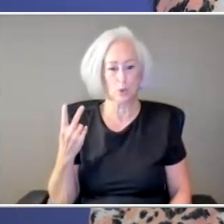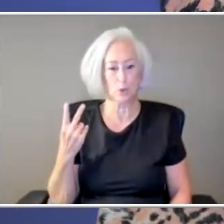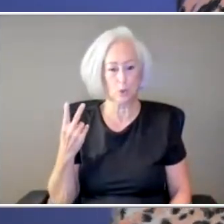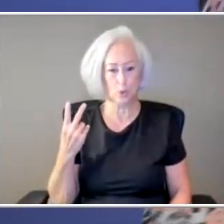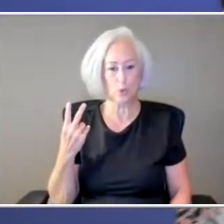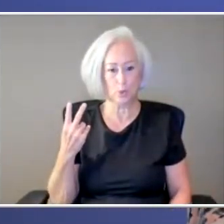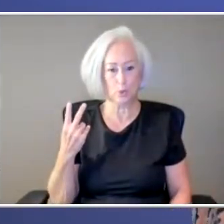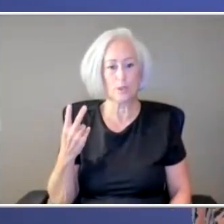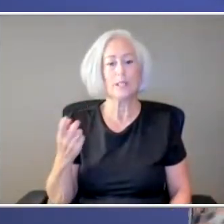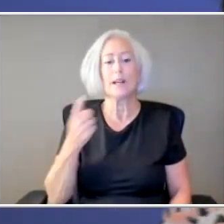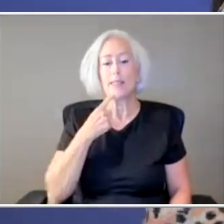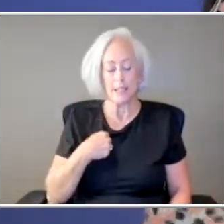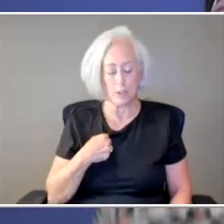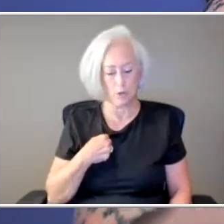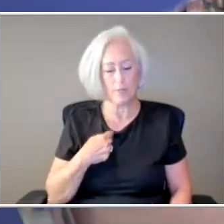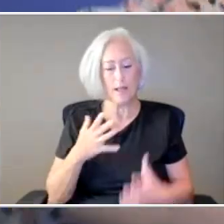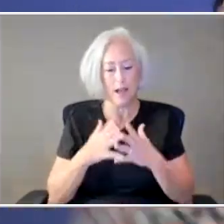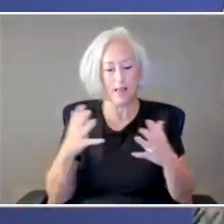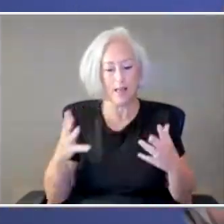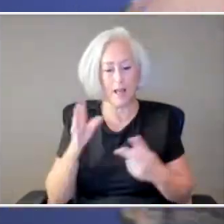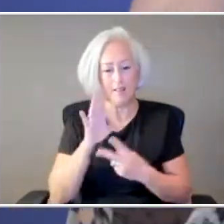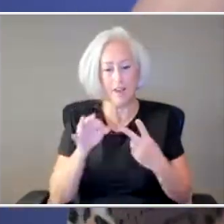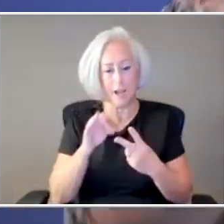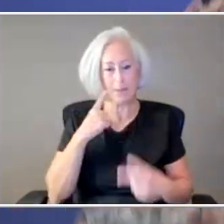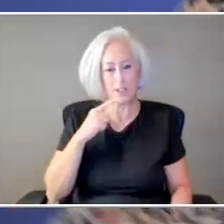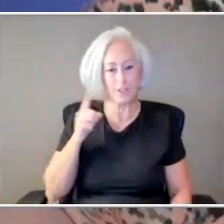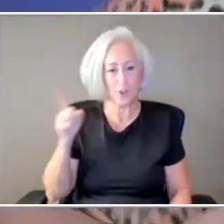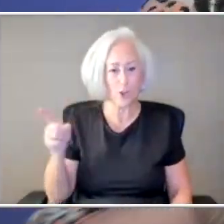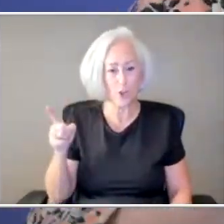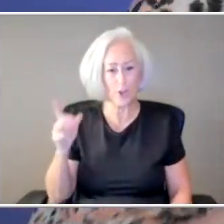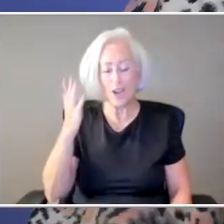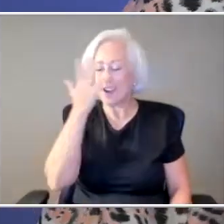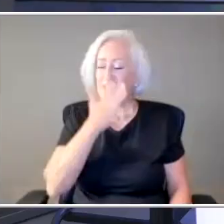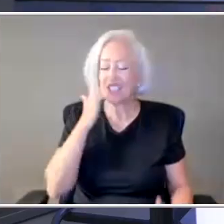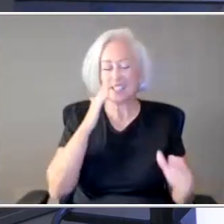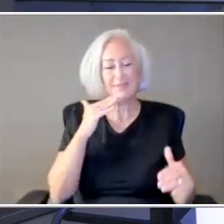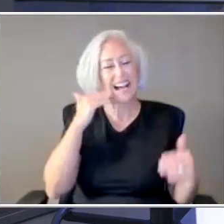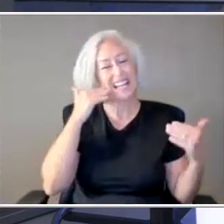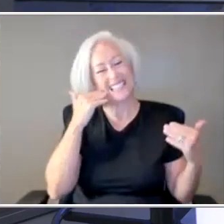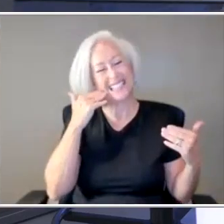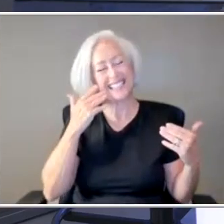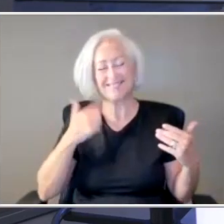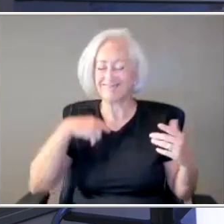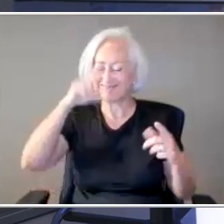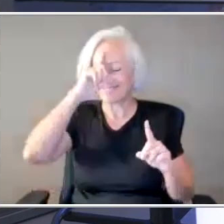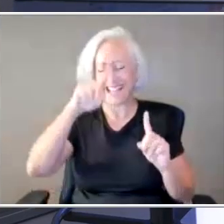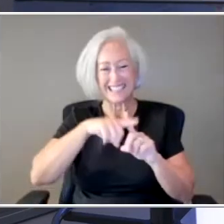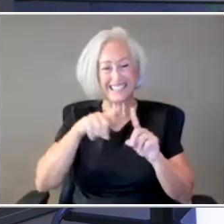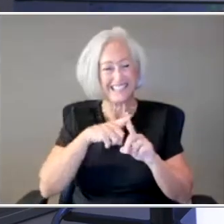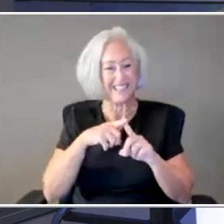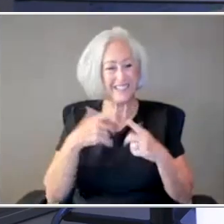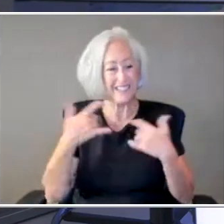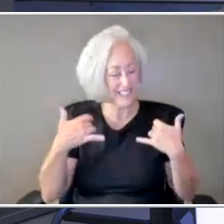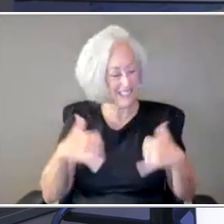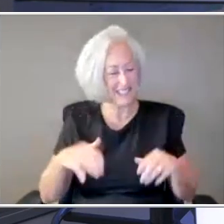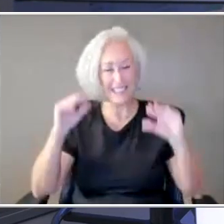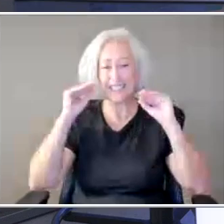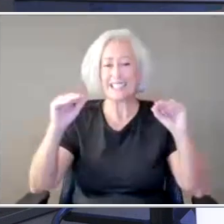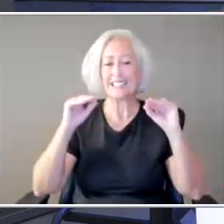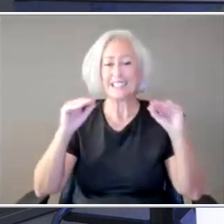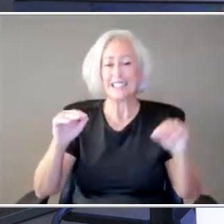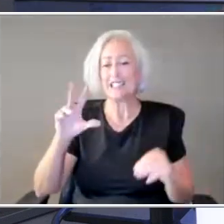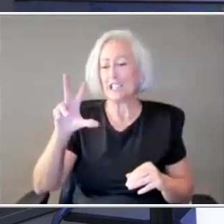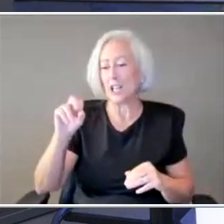options for her, and of course her big smile on her face, and I'm gonna do this, and still teaching 30 students.